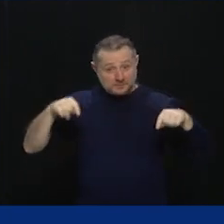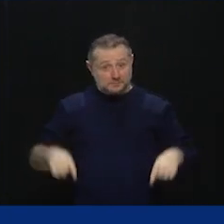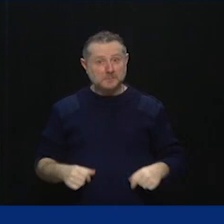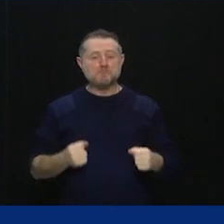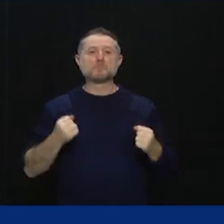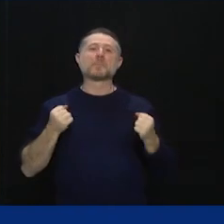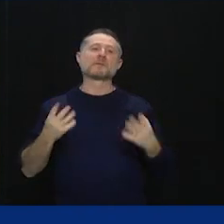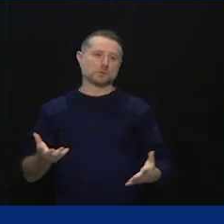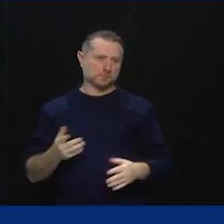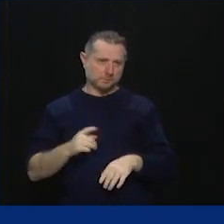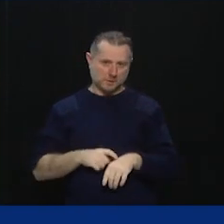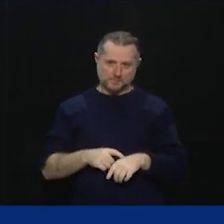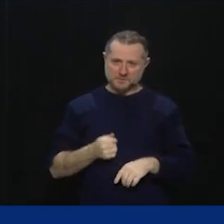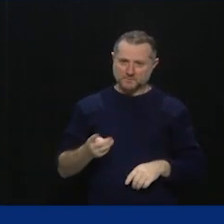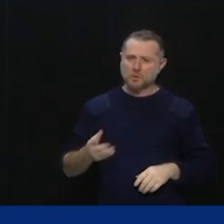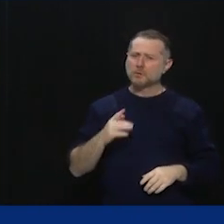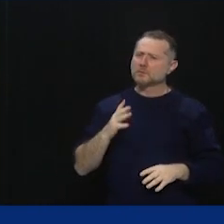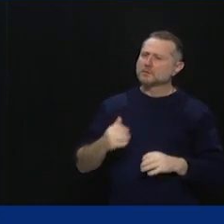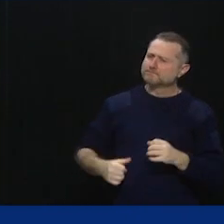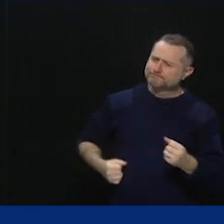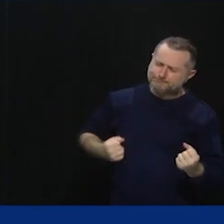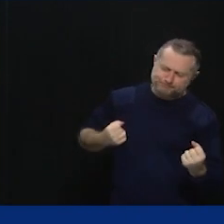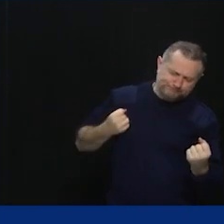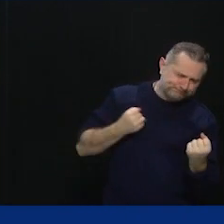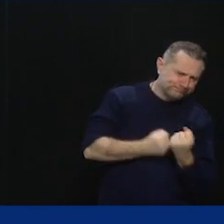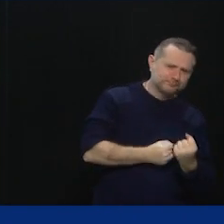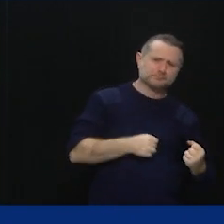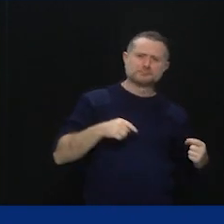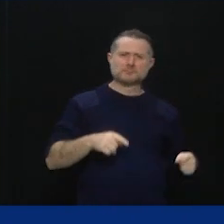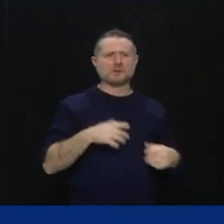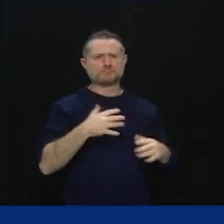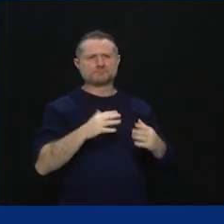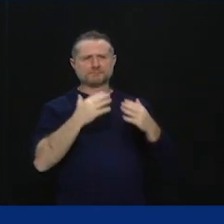has thrown her support. Thank you, Governor.